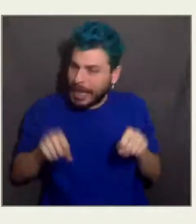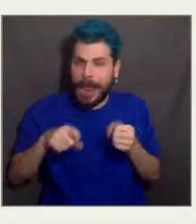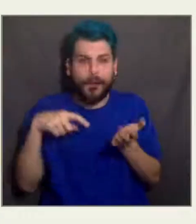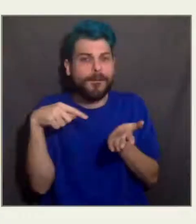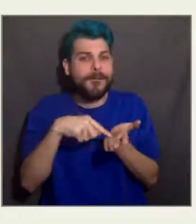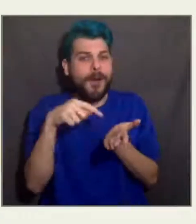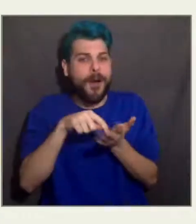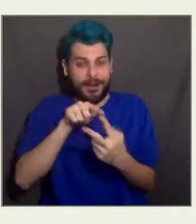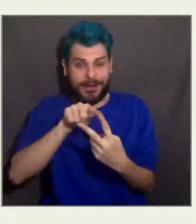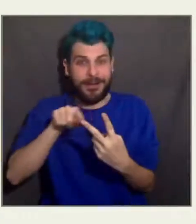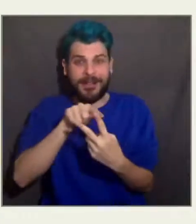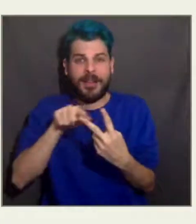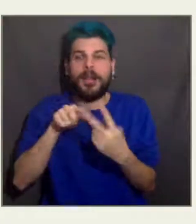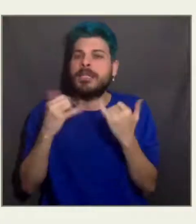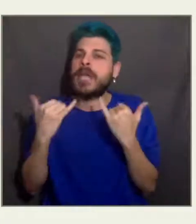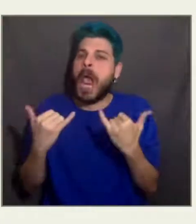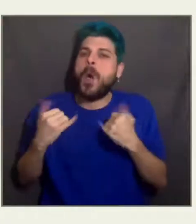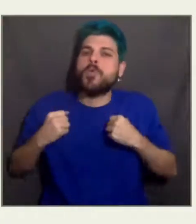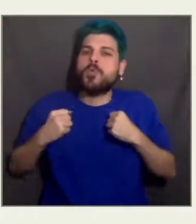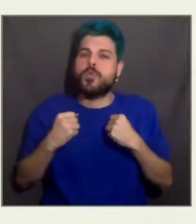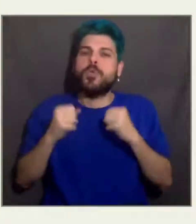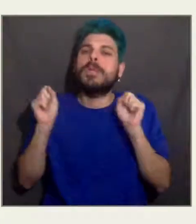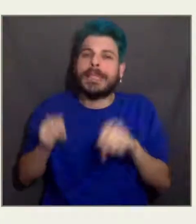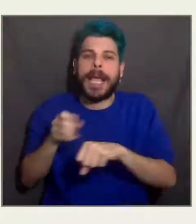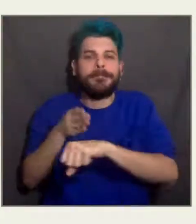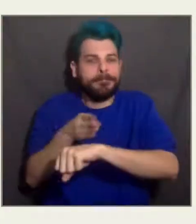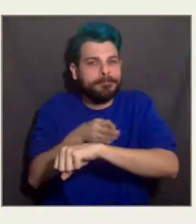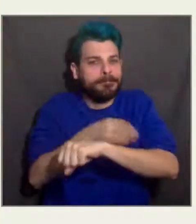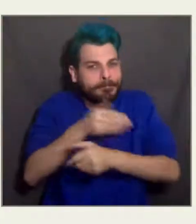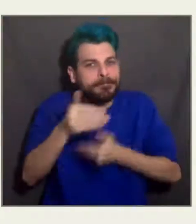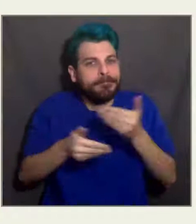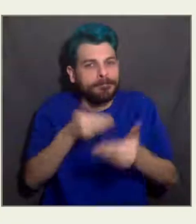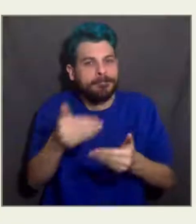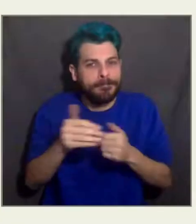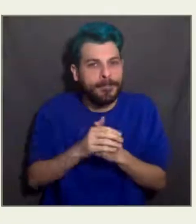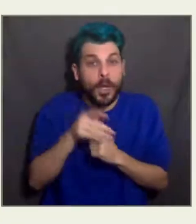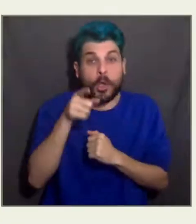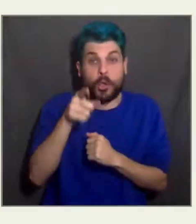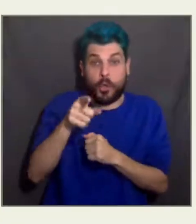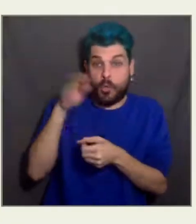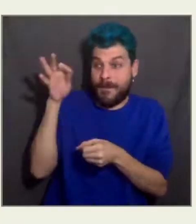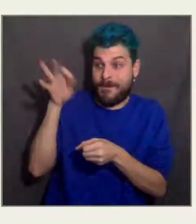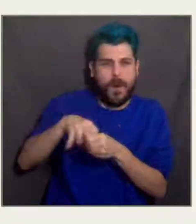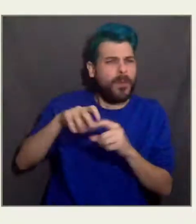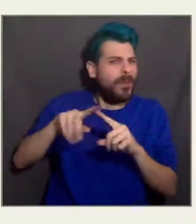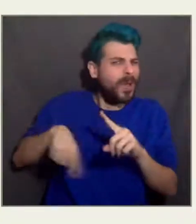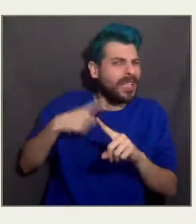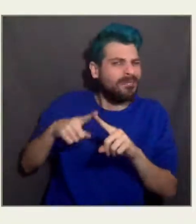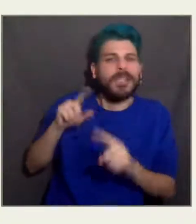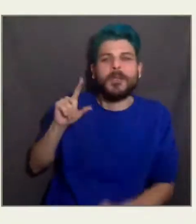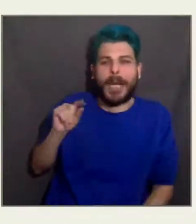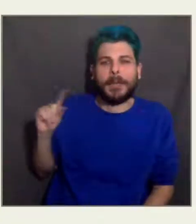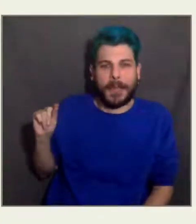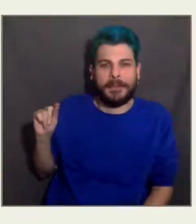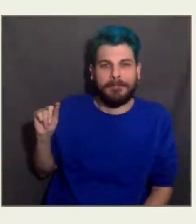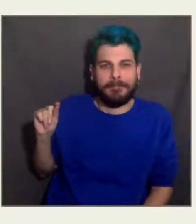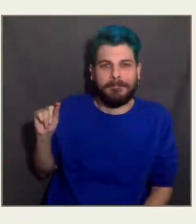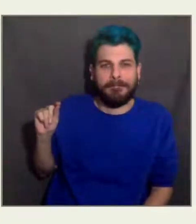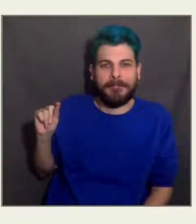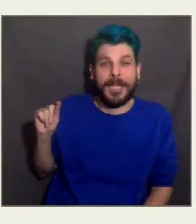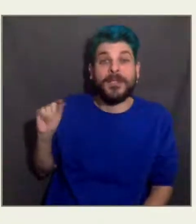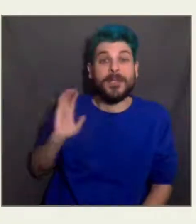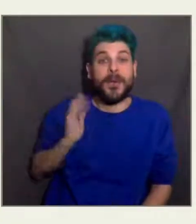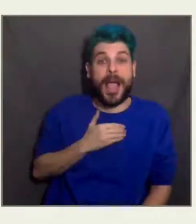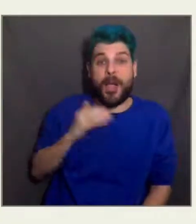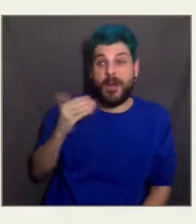progress. Thanks to your vote in 2020, regional investments in homeless services kicked off in